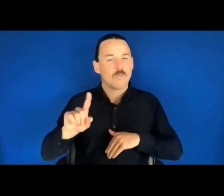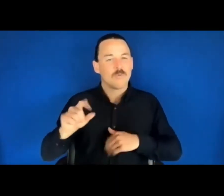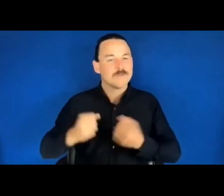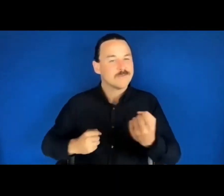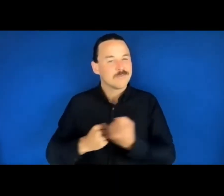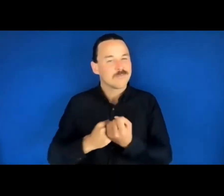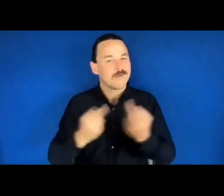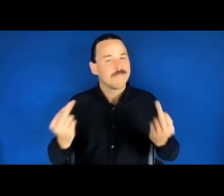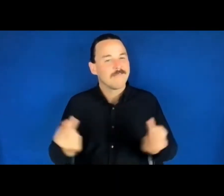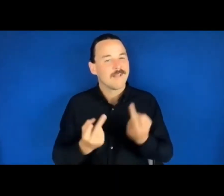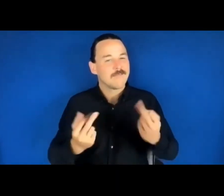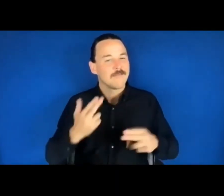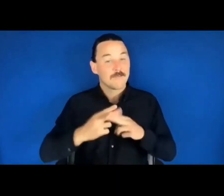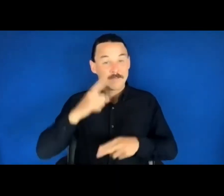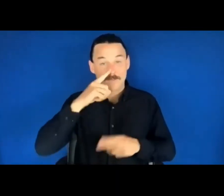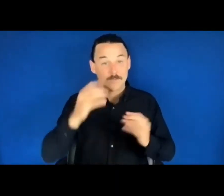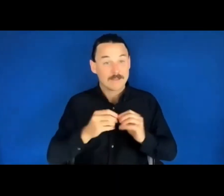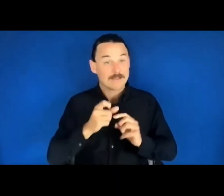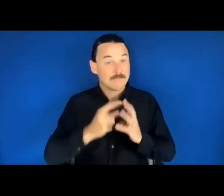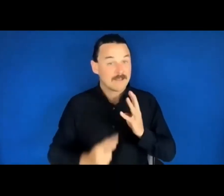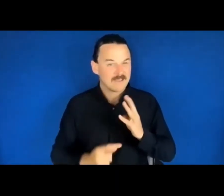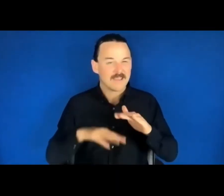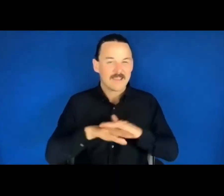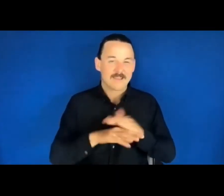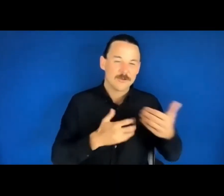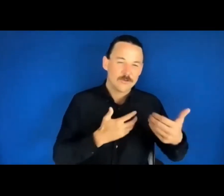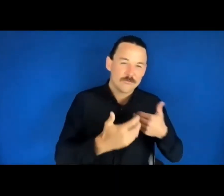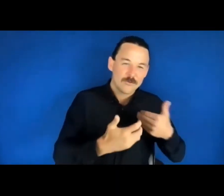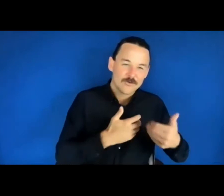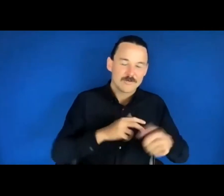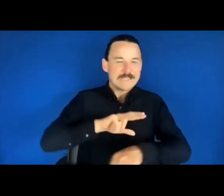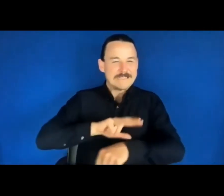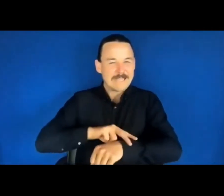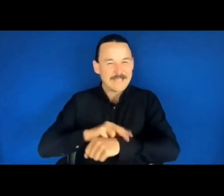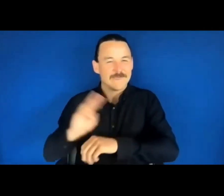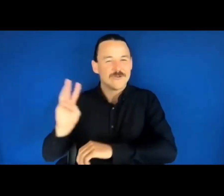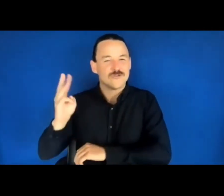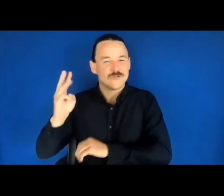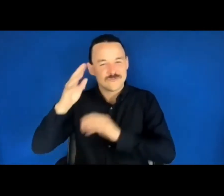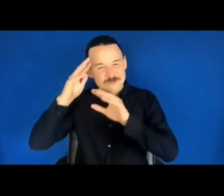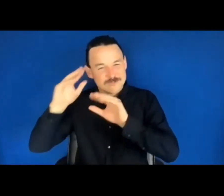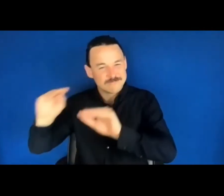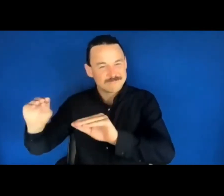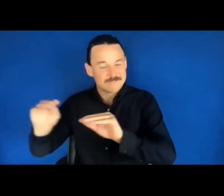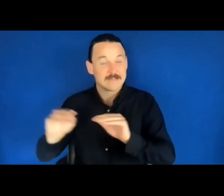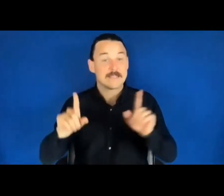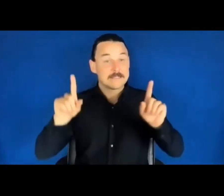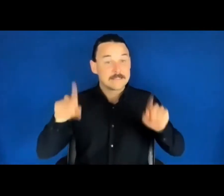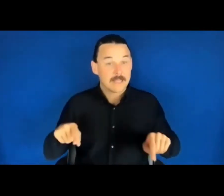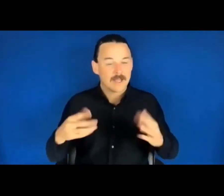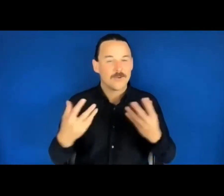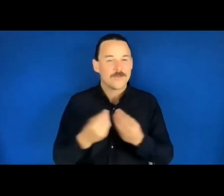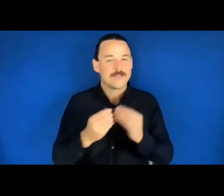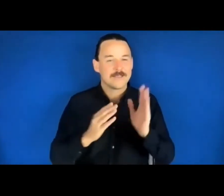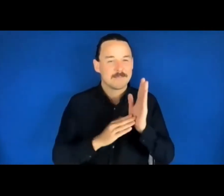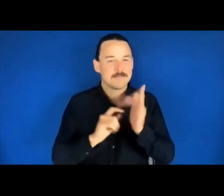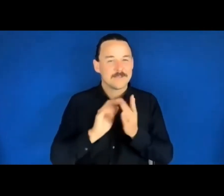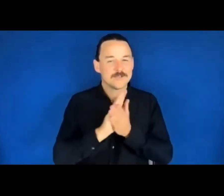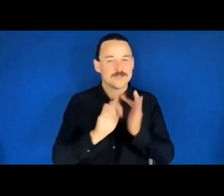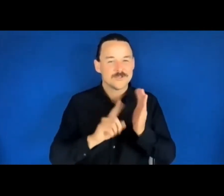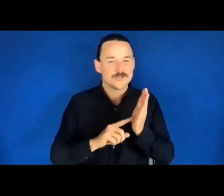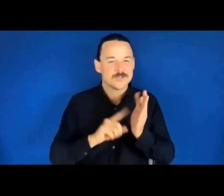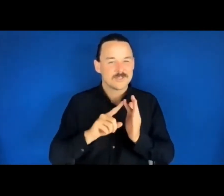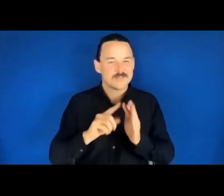you go about accessing them. We're going to start off today with a presentation from Michelle, who works at University South